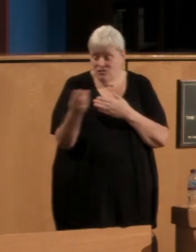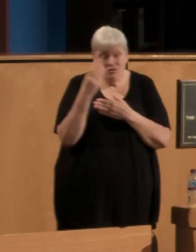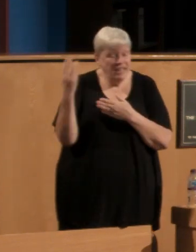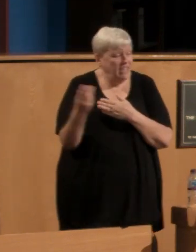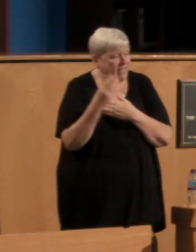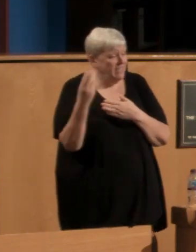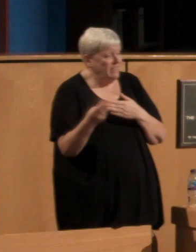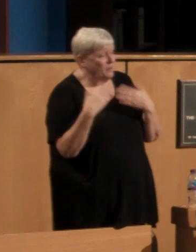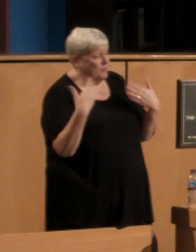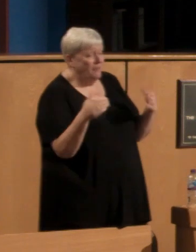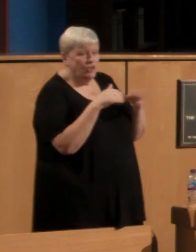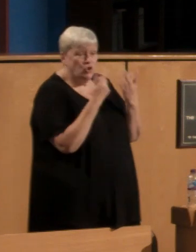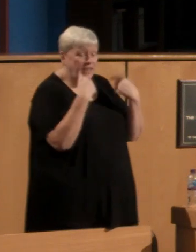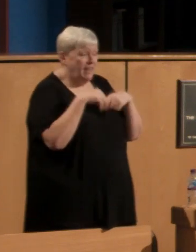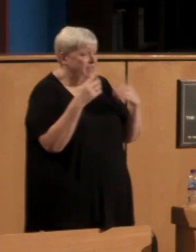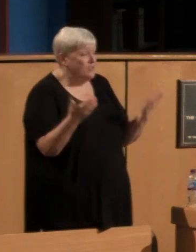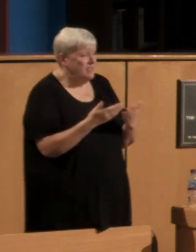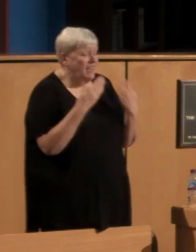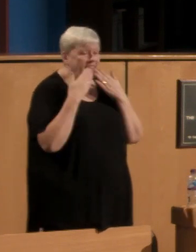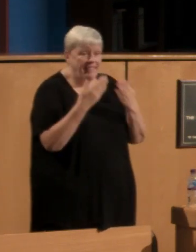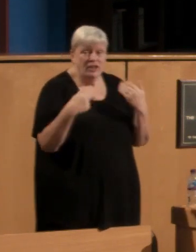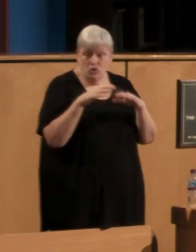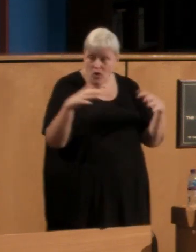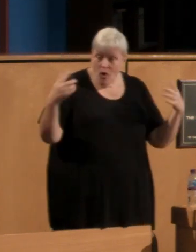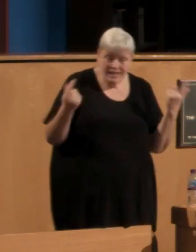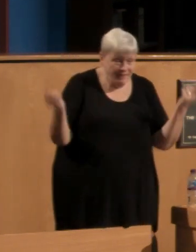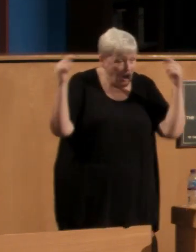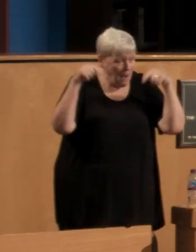Jonny for joining us today. And thank you to the audience for